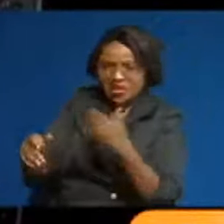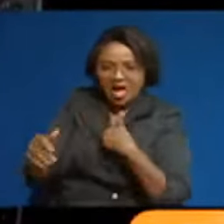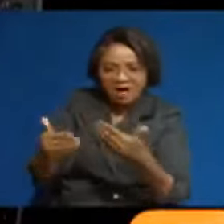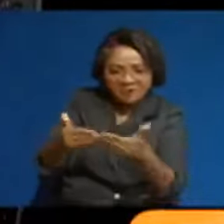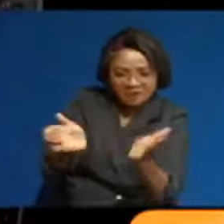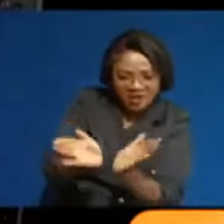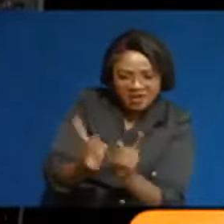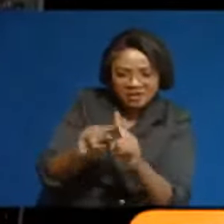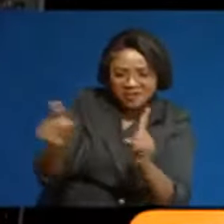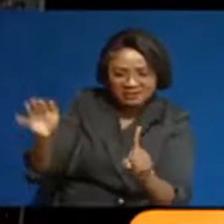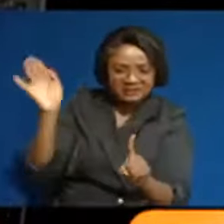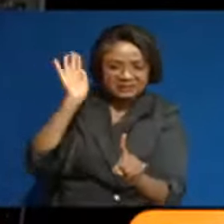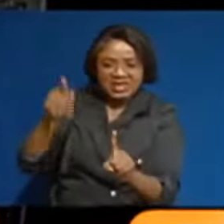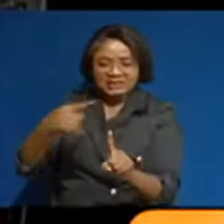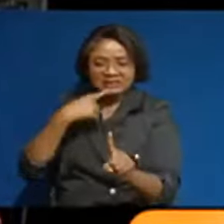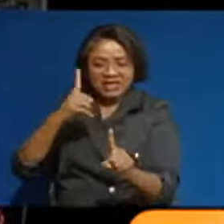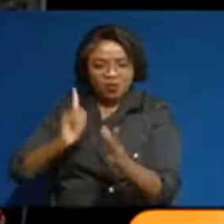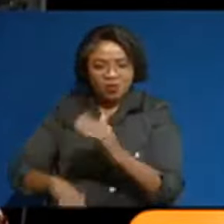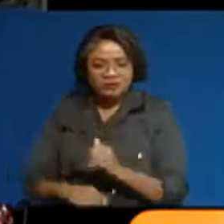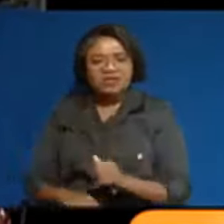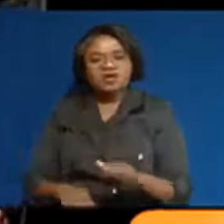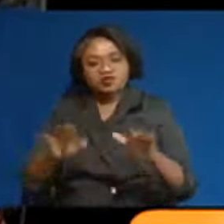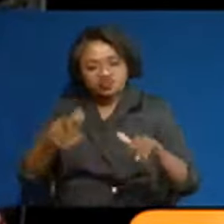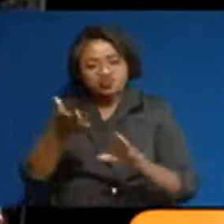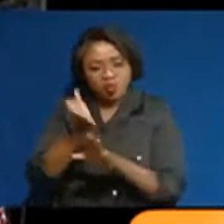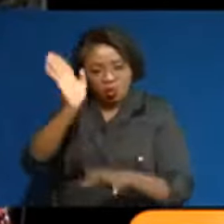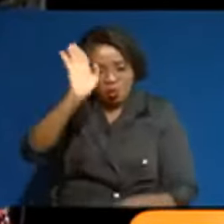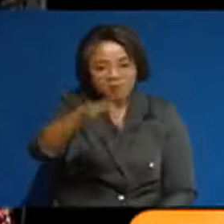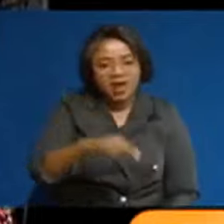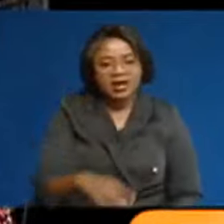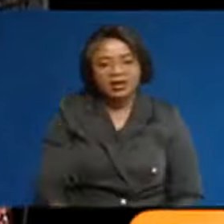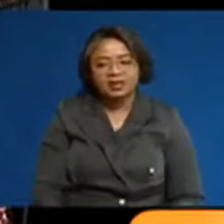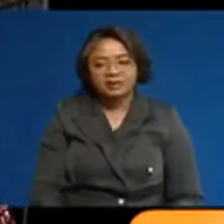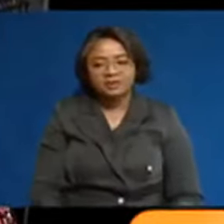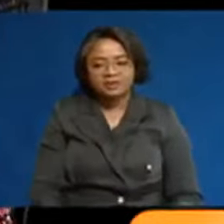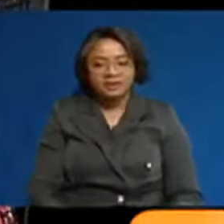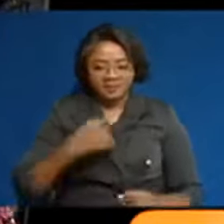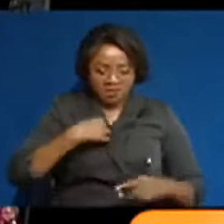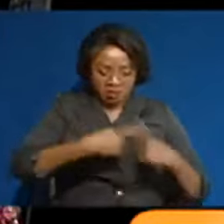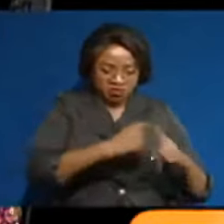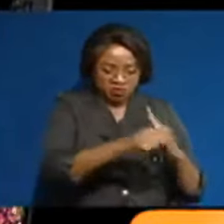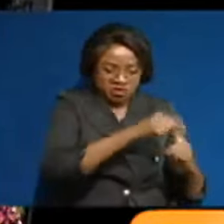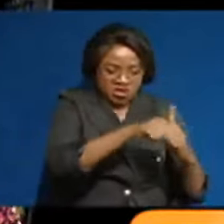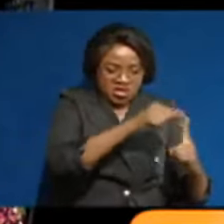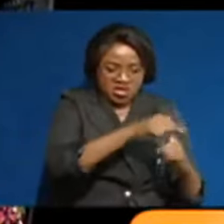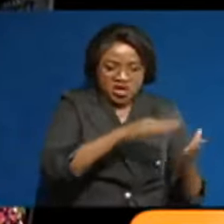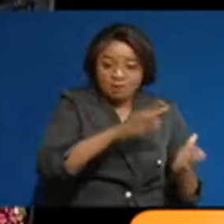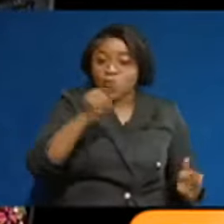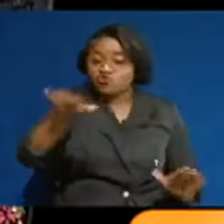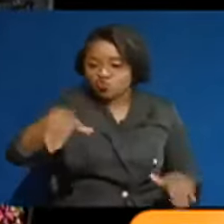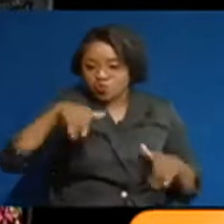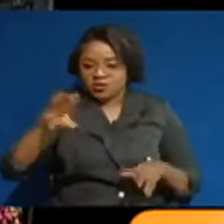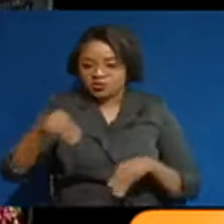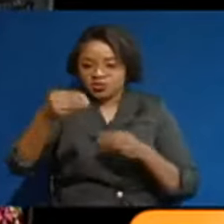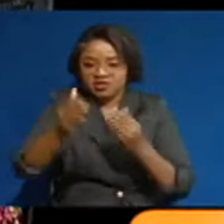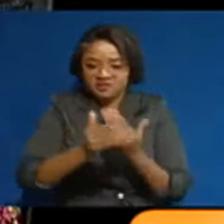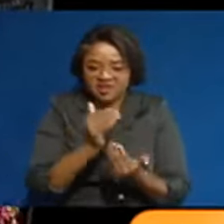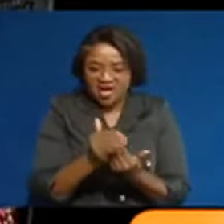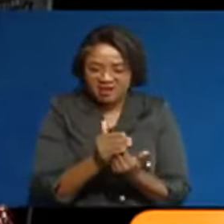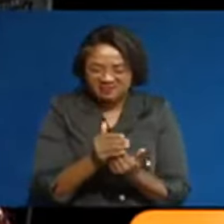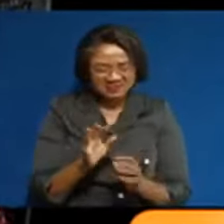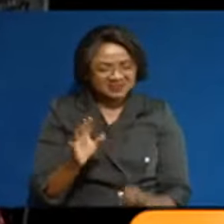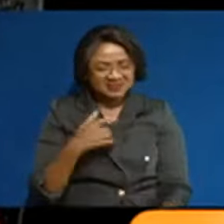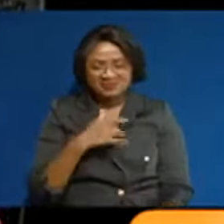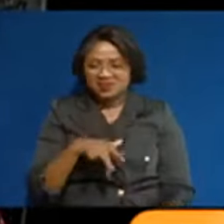when you hear somebody saying, "Go back, I'm killing more that you have to wait for," I have never been